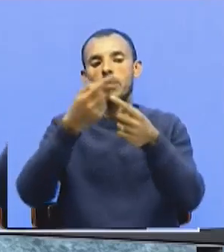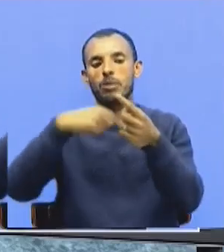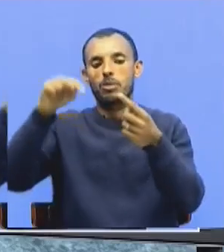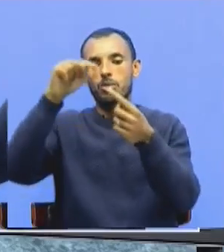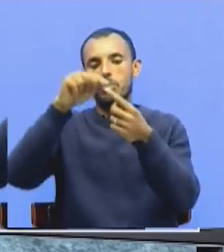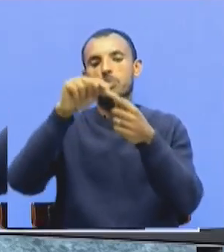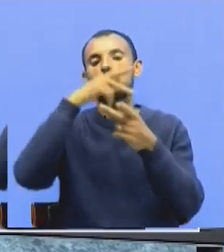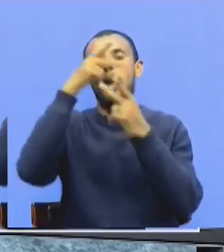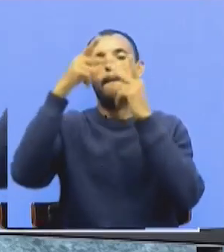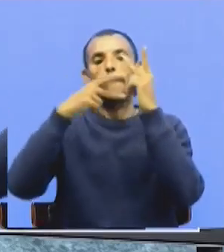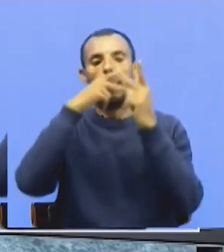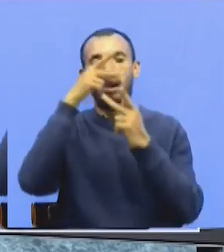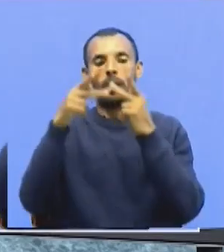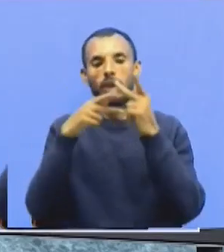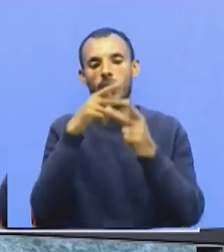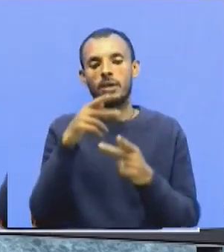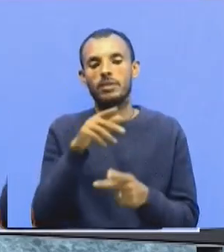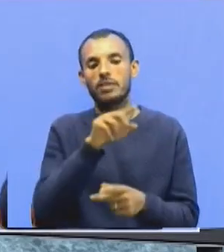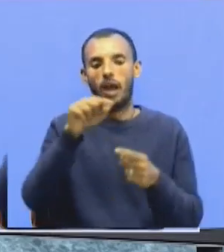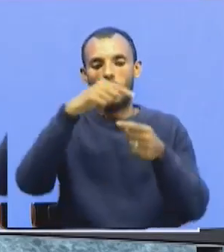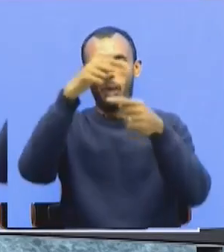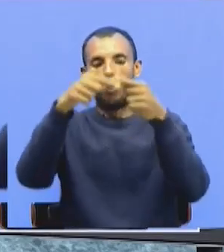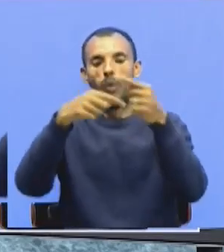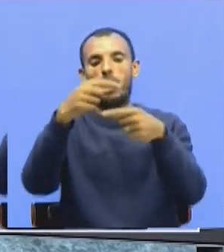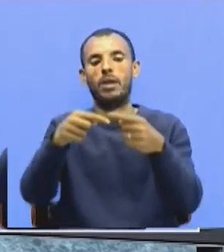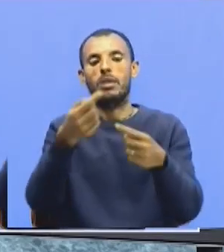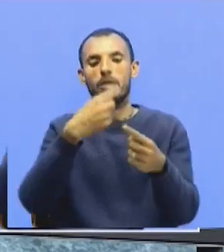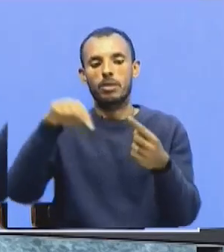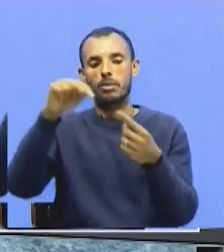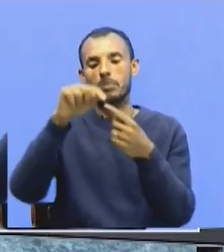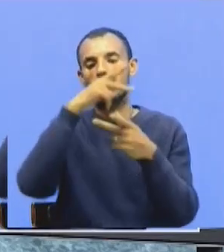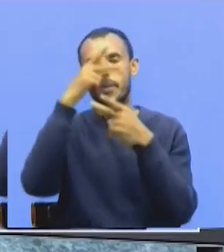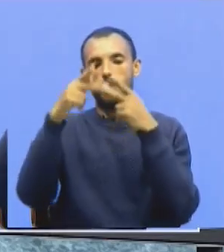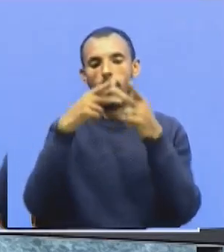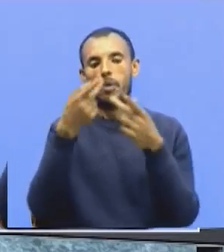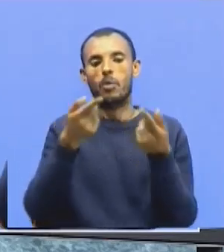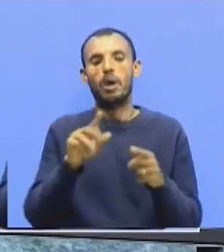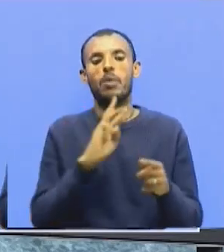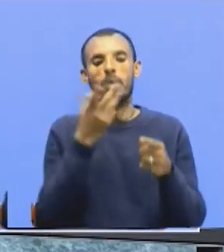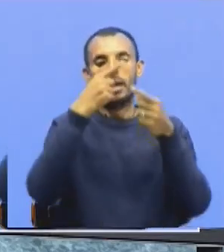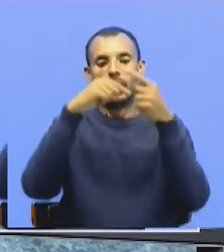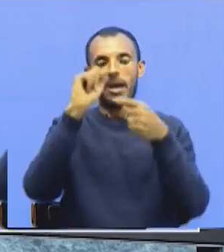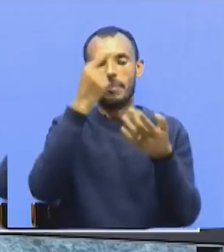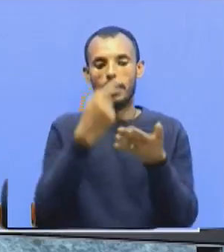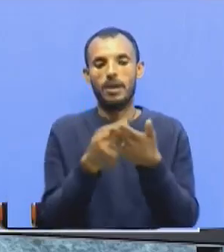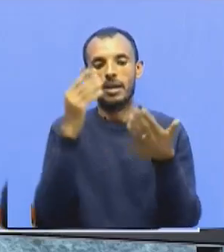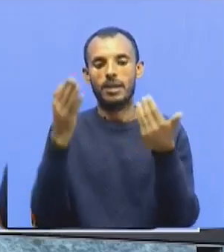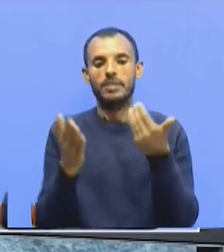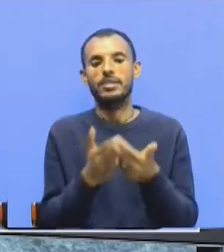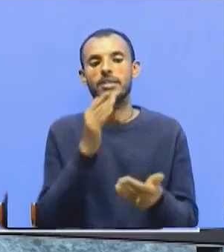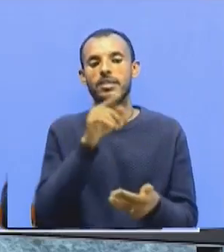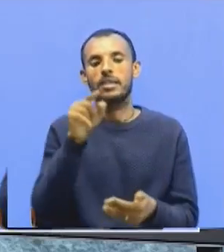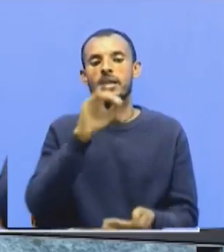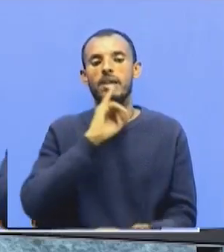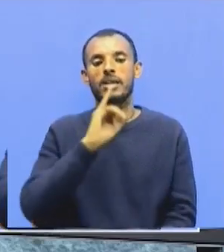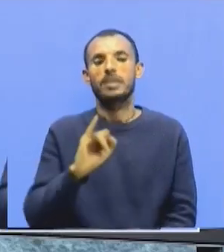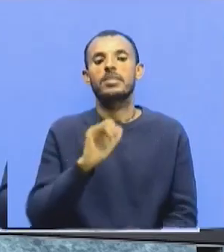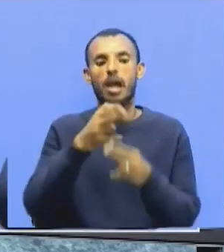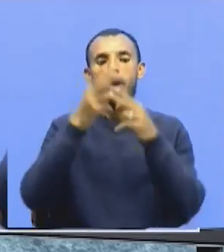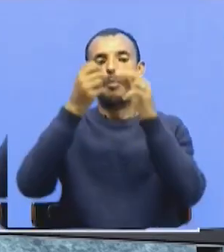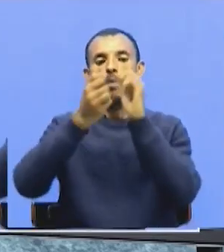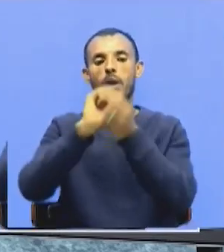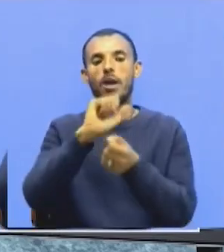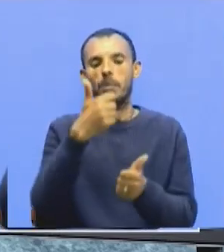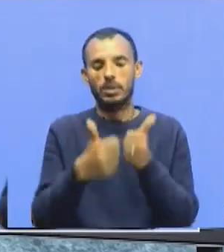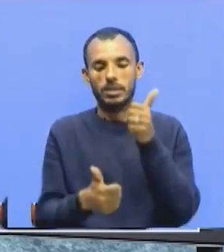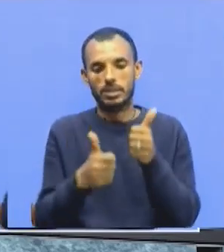the park. They went to the park. So when we come to here, easily there is a pronoun which